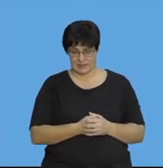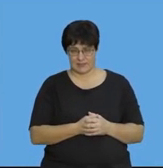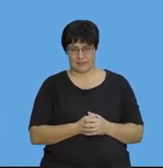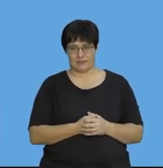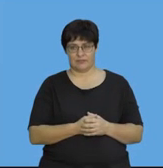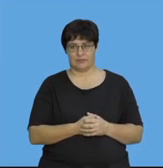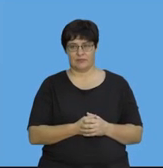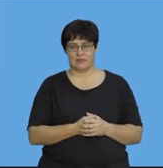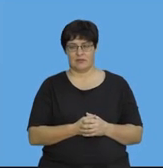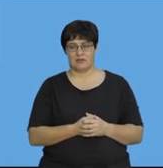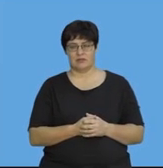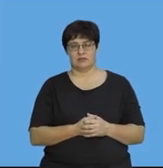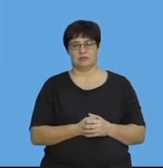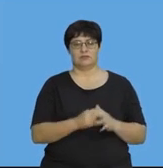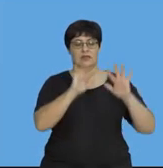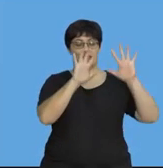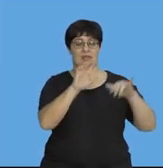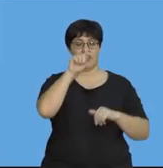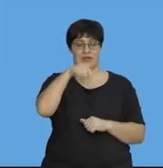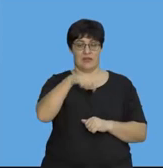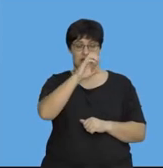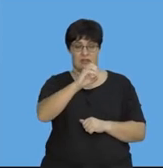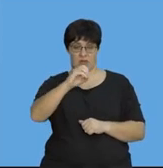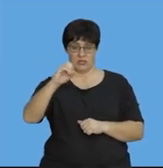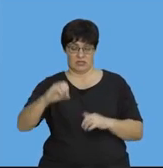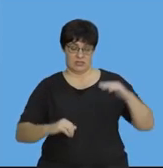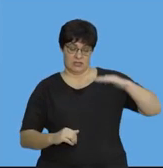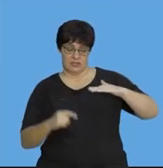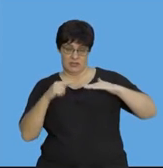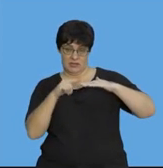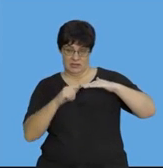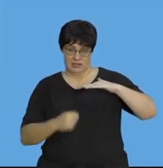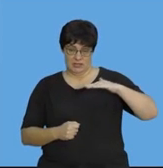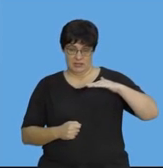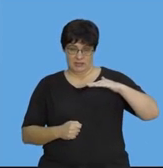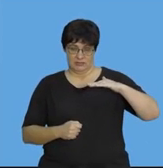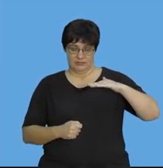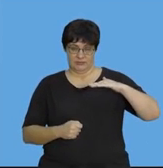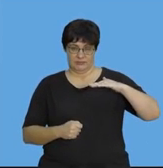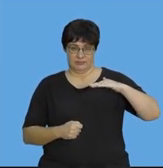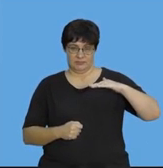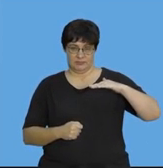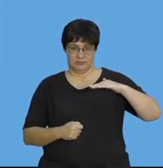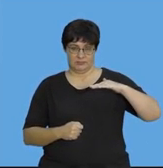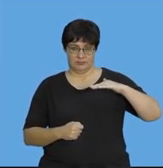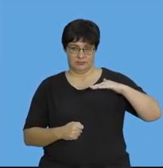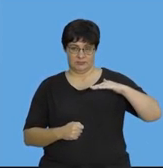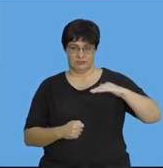me. Let's look at the 10,000 kilogram cart. So this is the 10,000 kilogram cart.